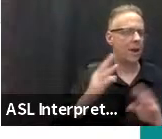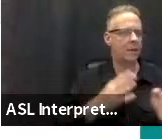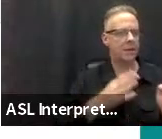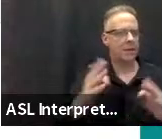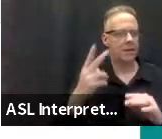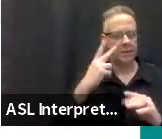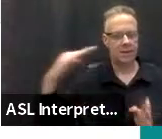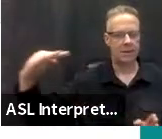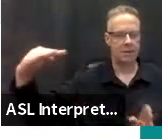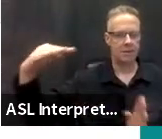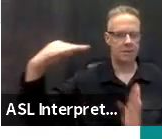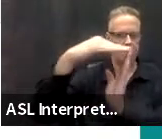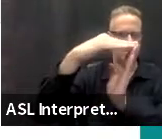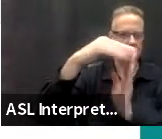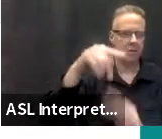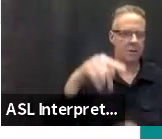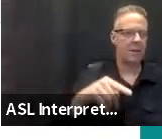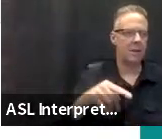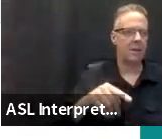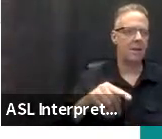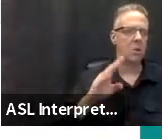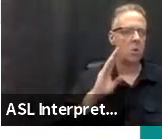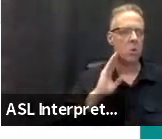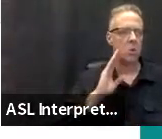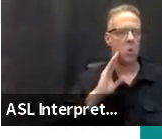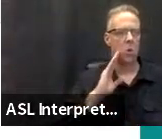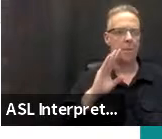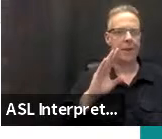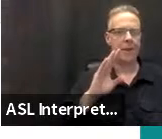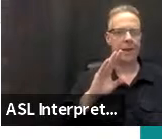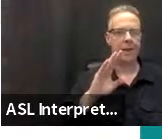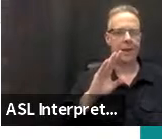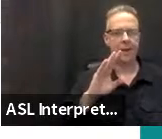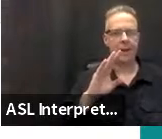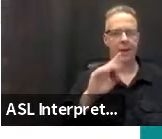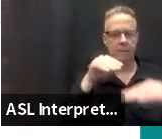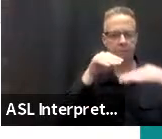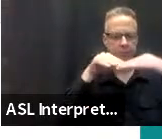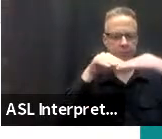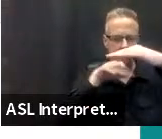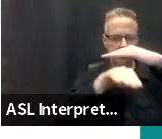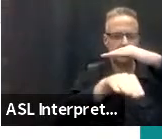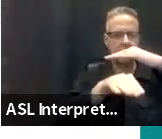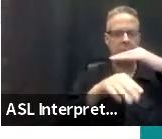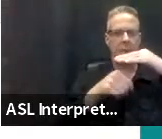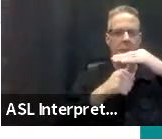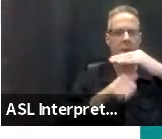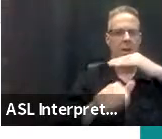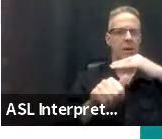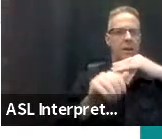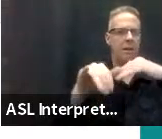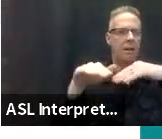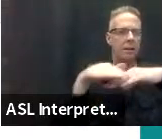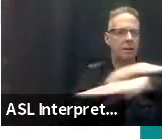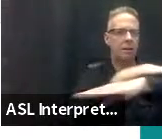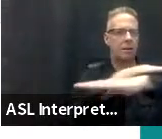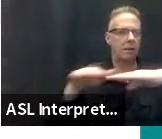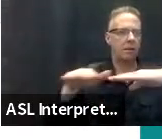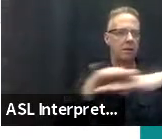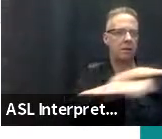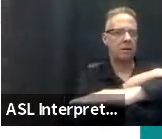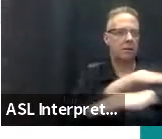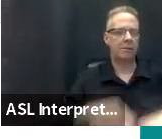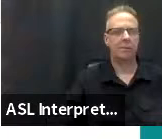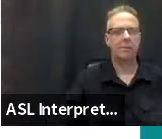they're going to be kind of tucked in under the deck, the upper deck